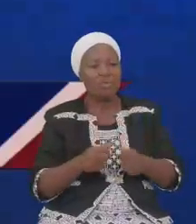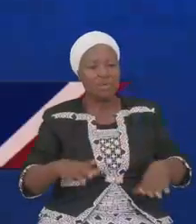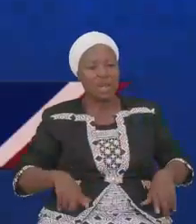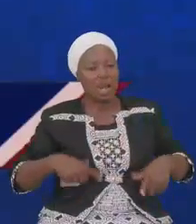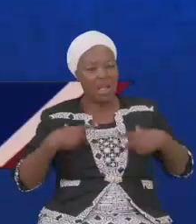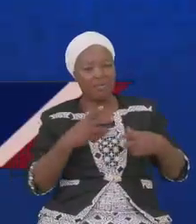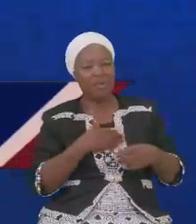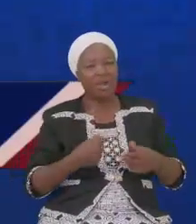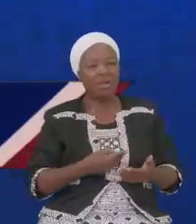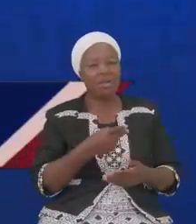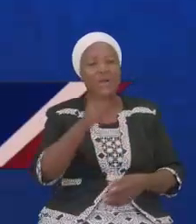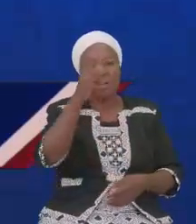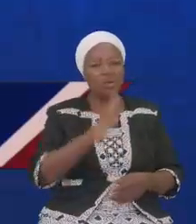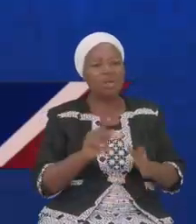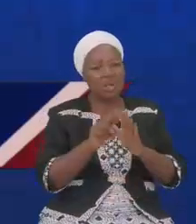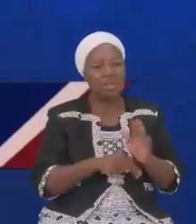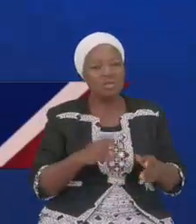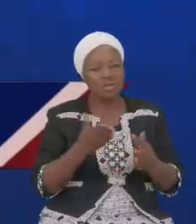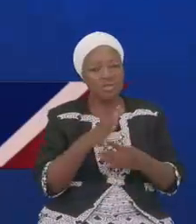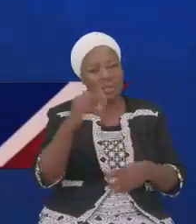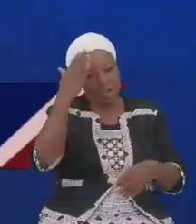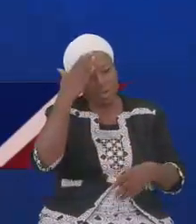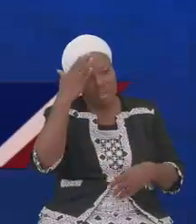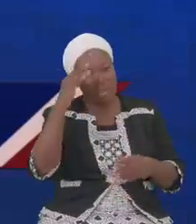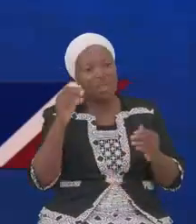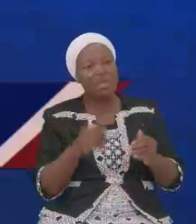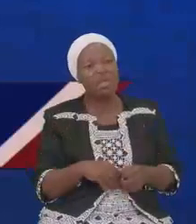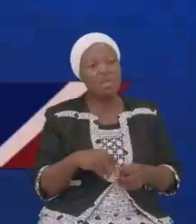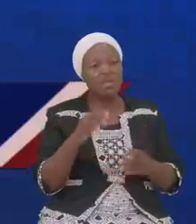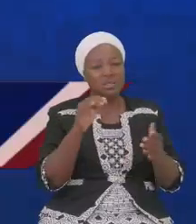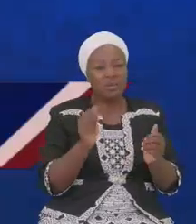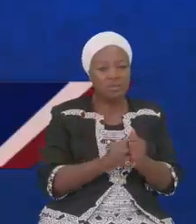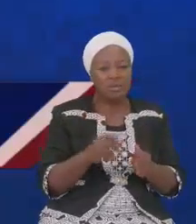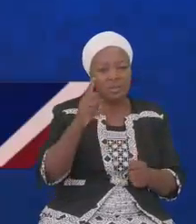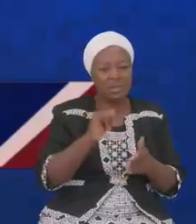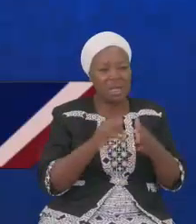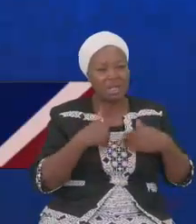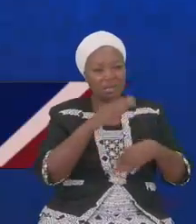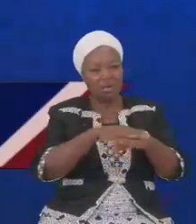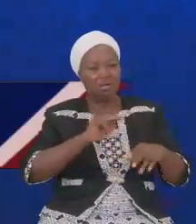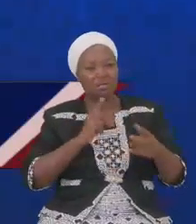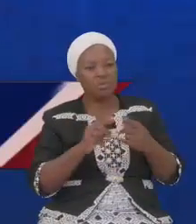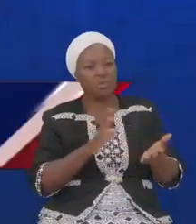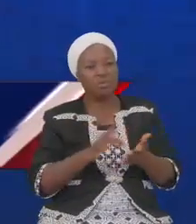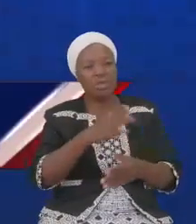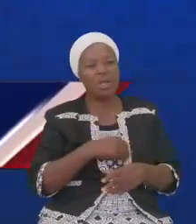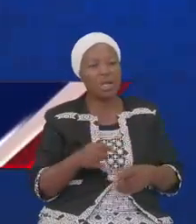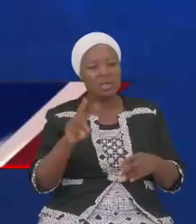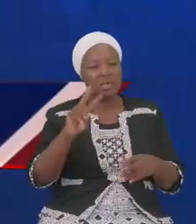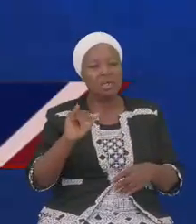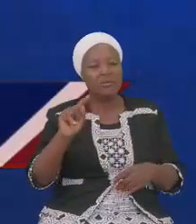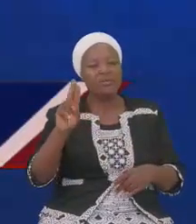the knowledge of him that has called us to glory and virtue. And then in verse 4,